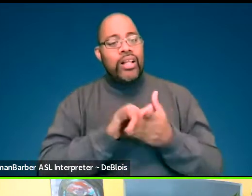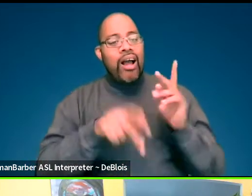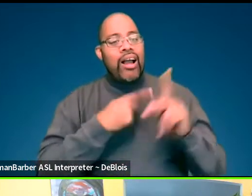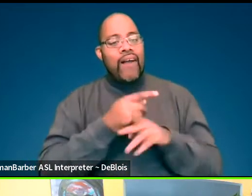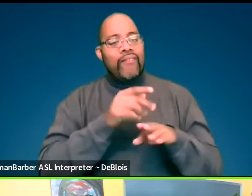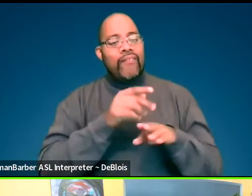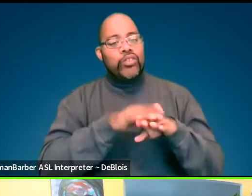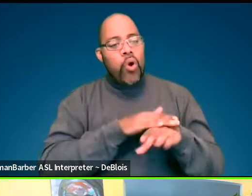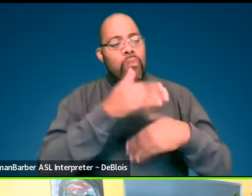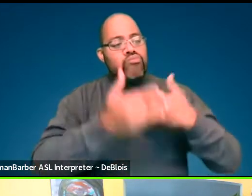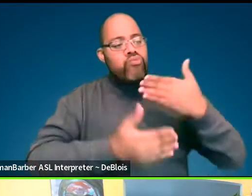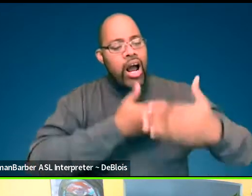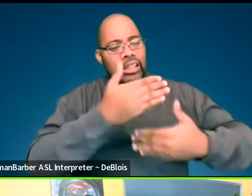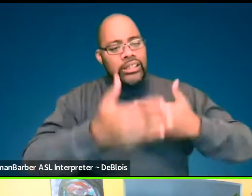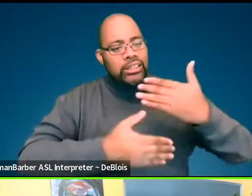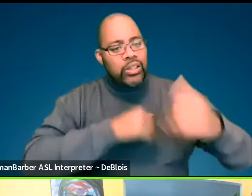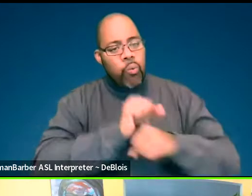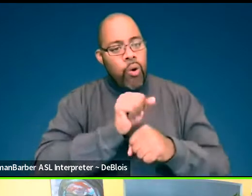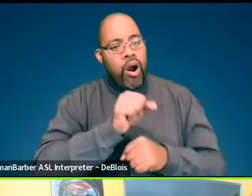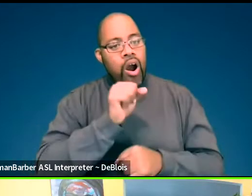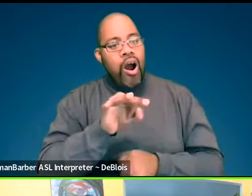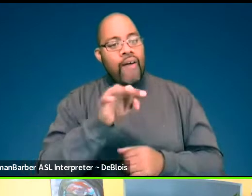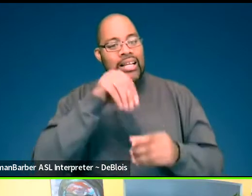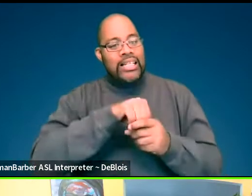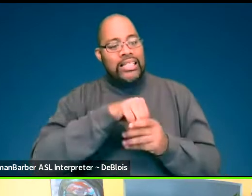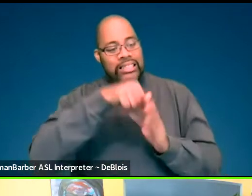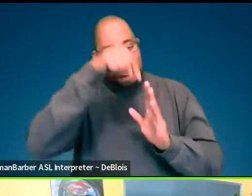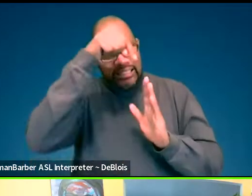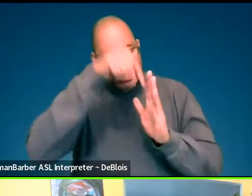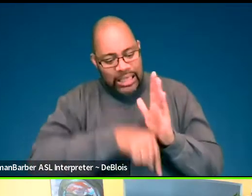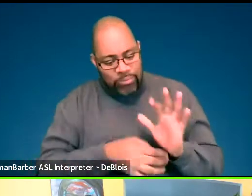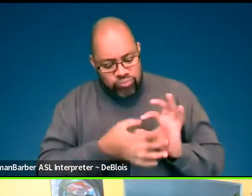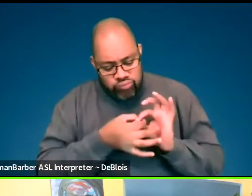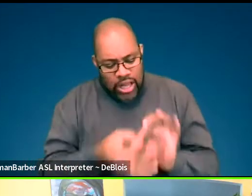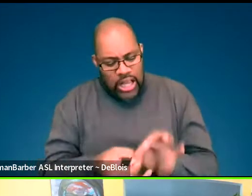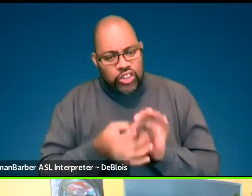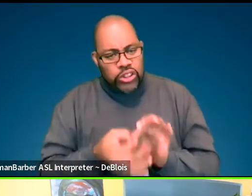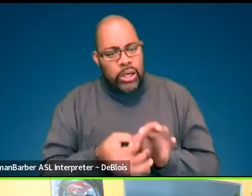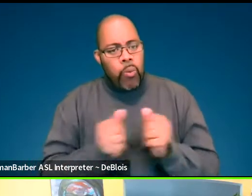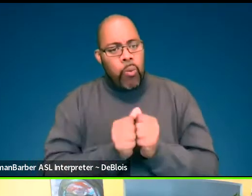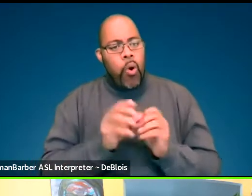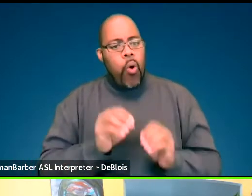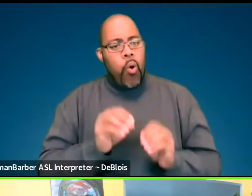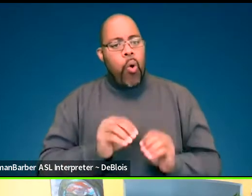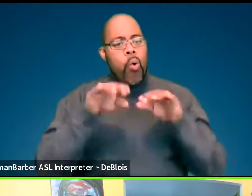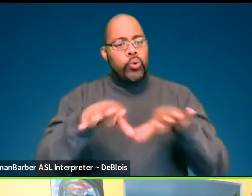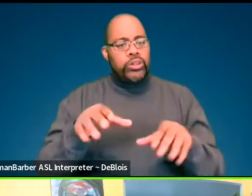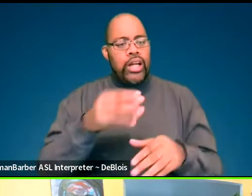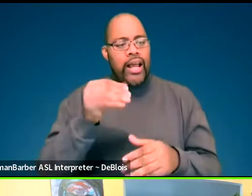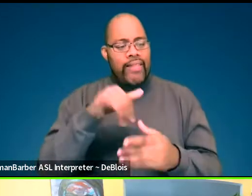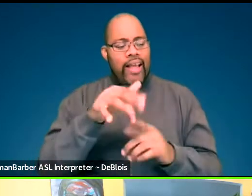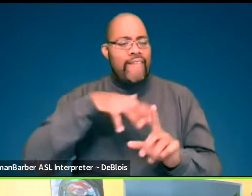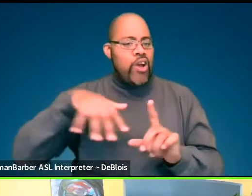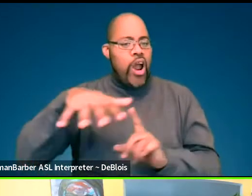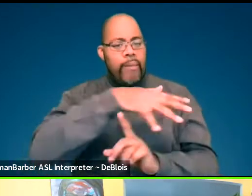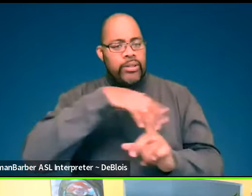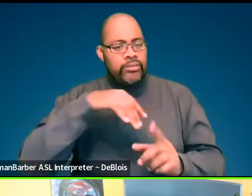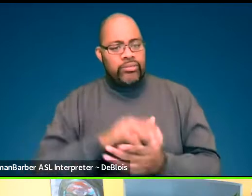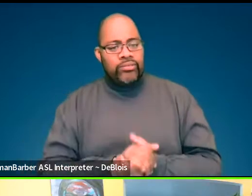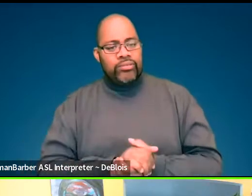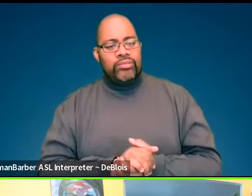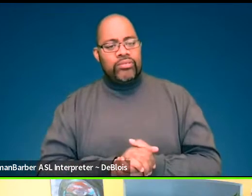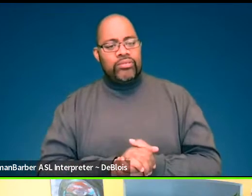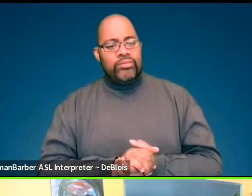slow process work of being in deeper communion relationship with the ocean and oceanic environment around